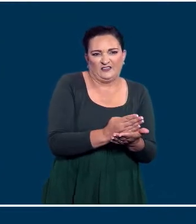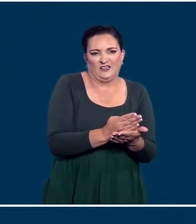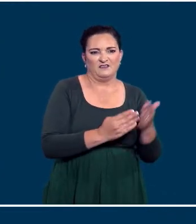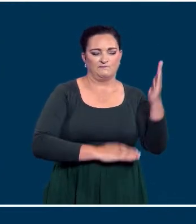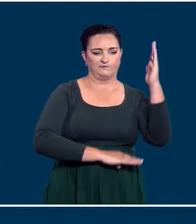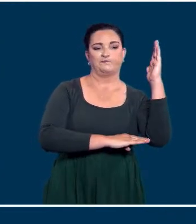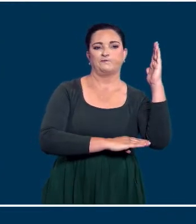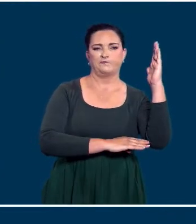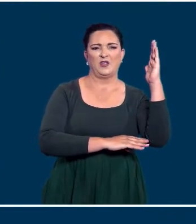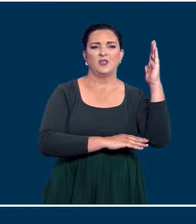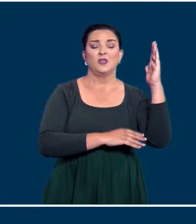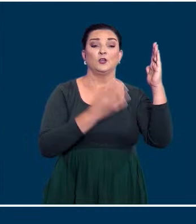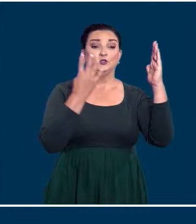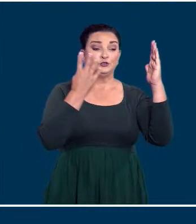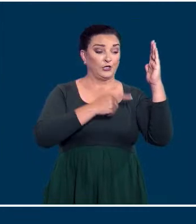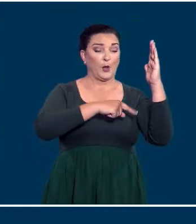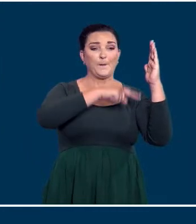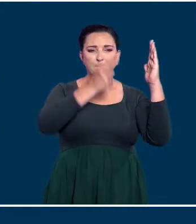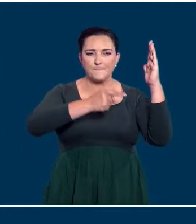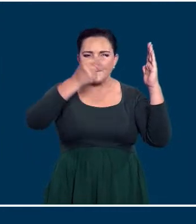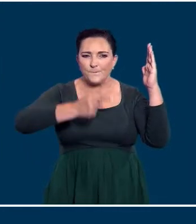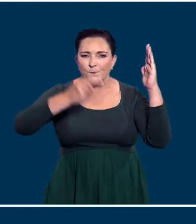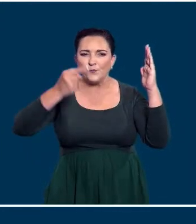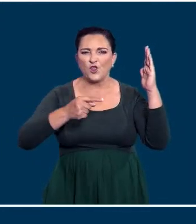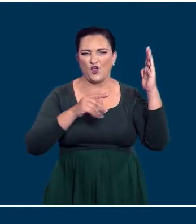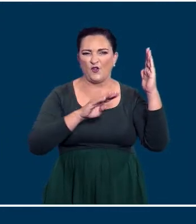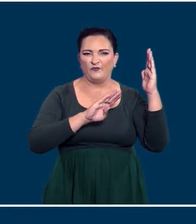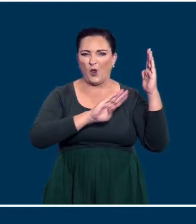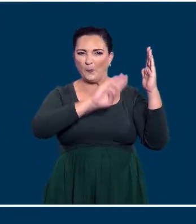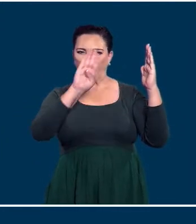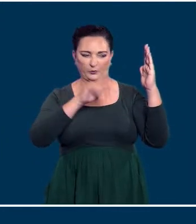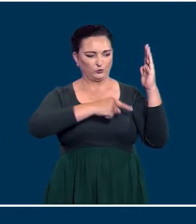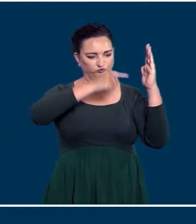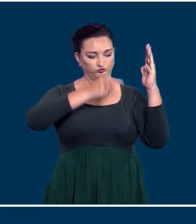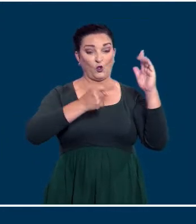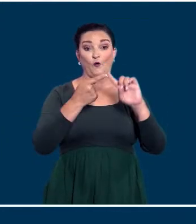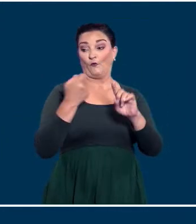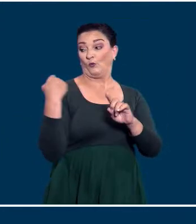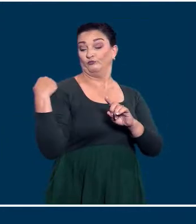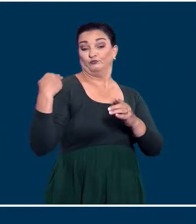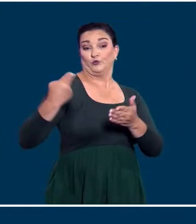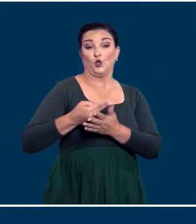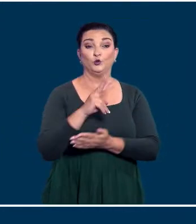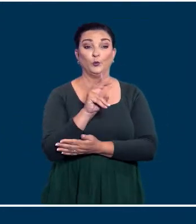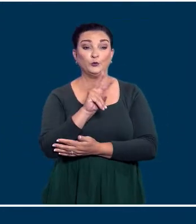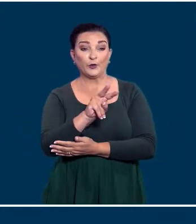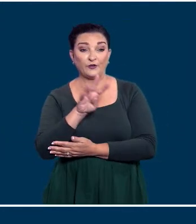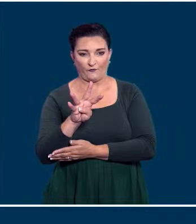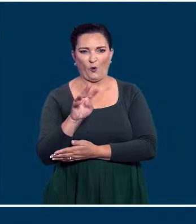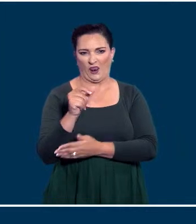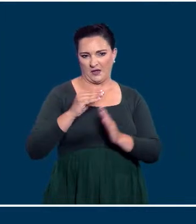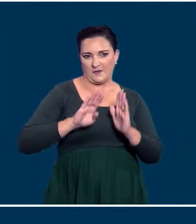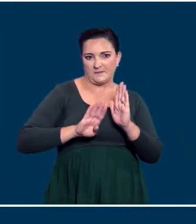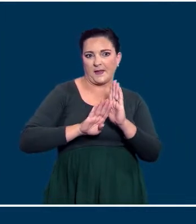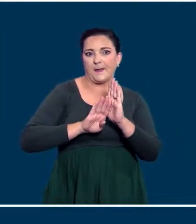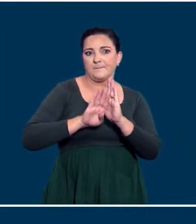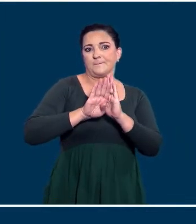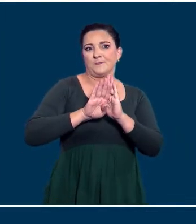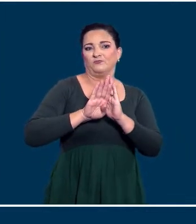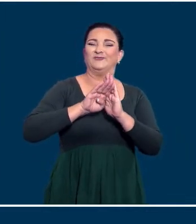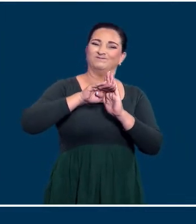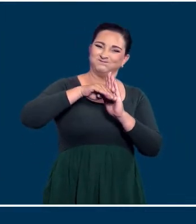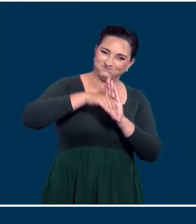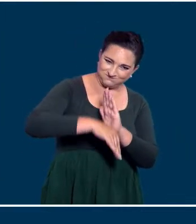so that blue line picked up through much of 2024, but it's fallen down again, and that leads